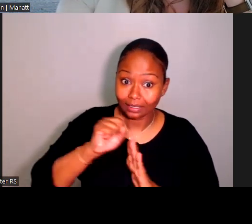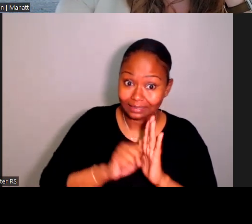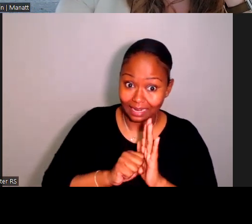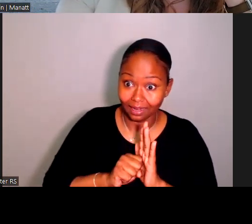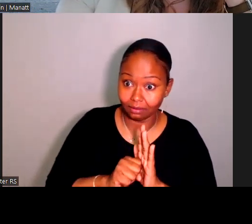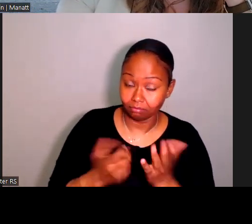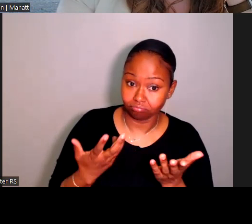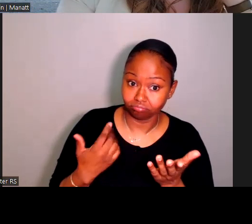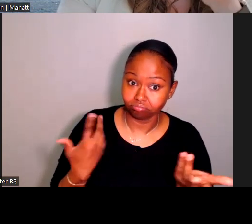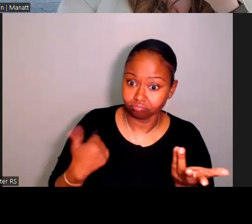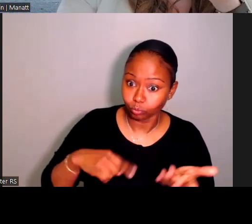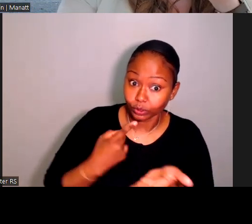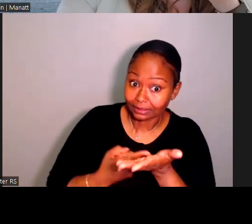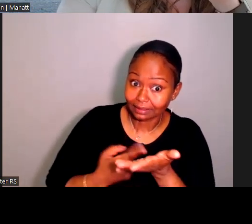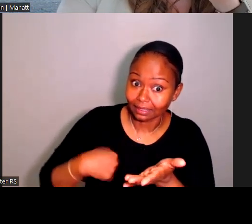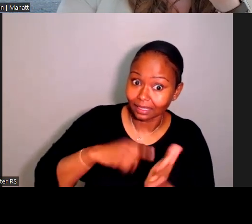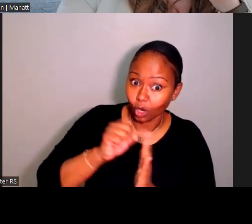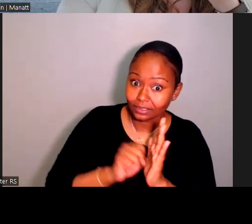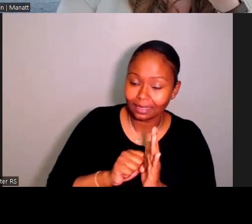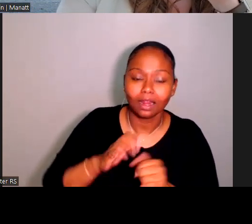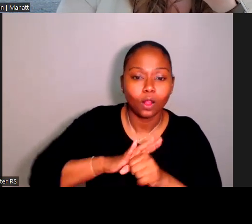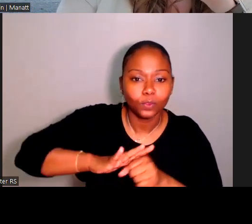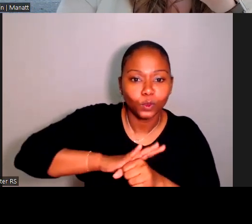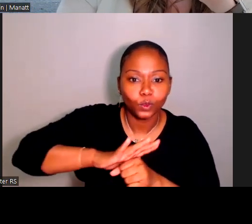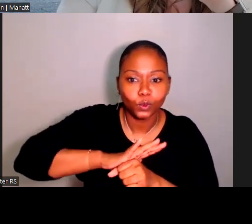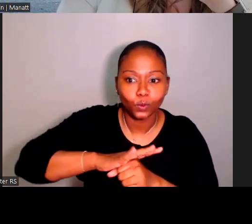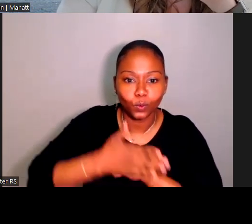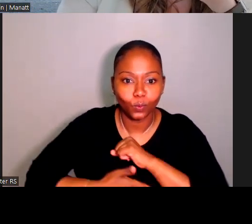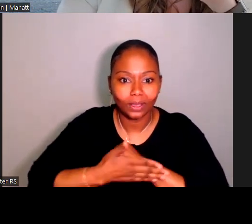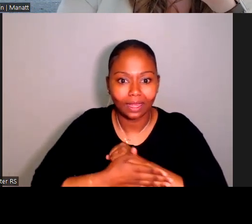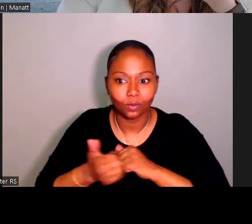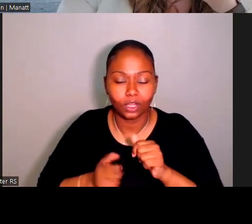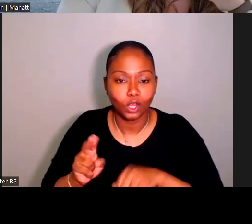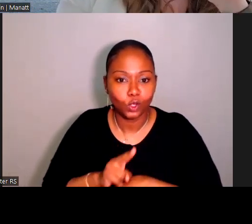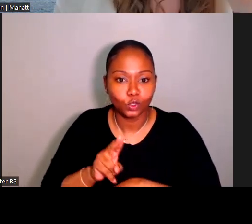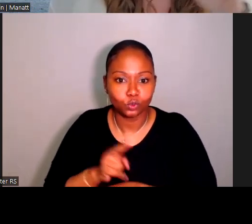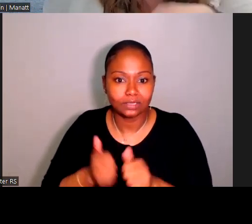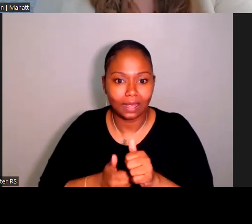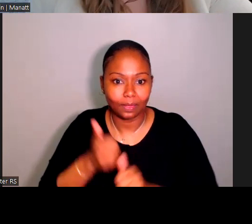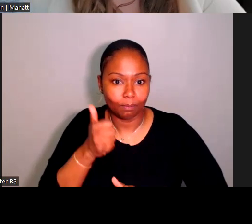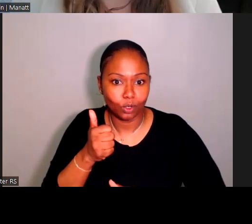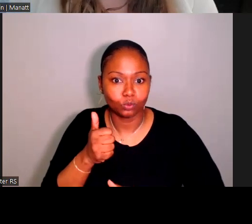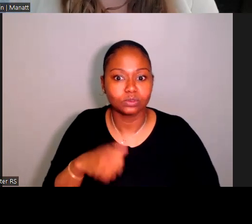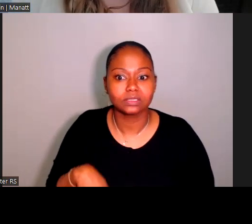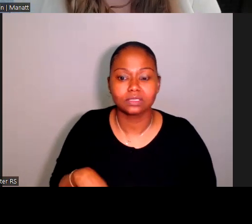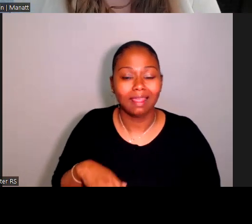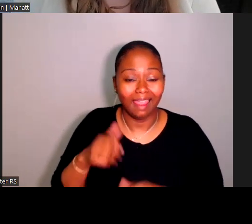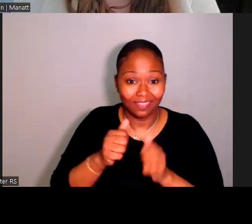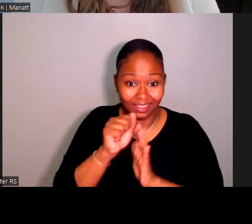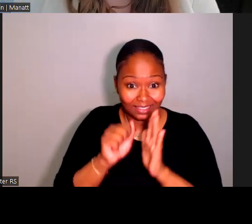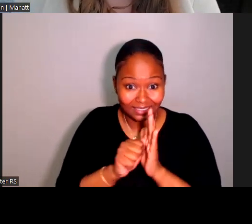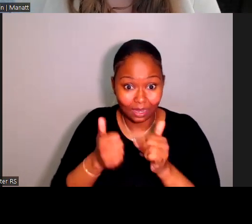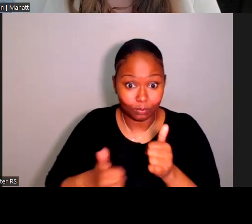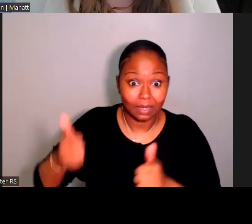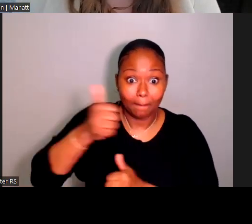the local counties were usually the most restrictive, and then the state was above that, and then CMS